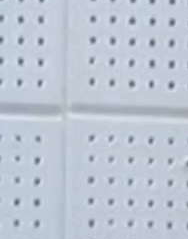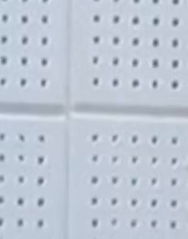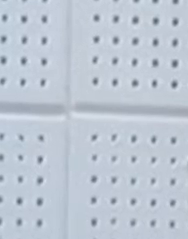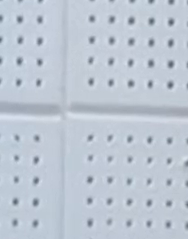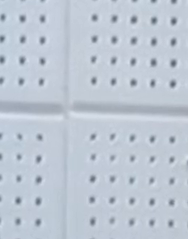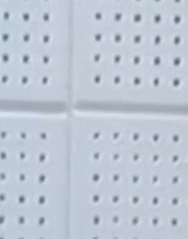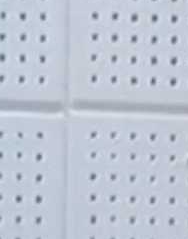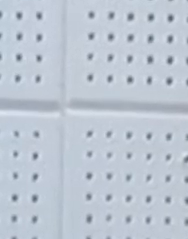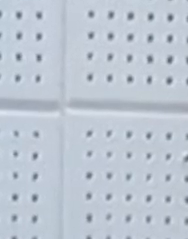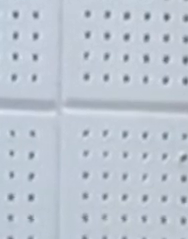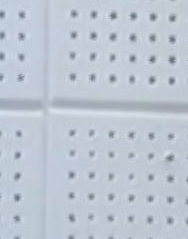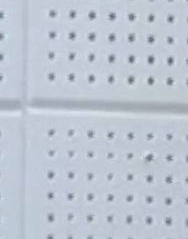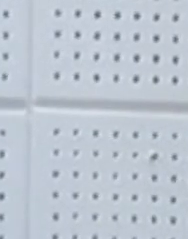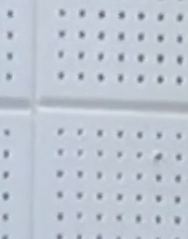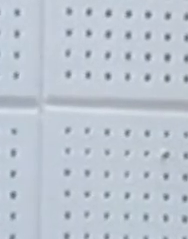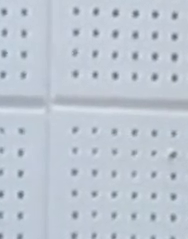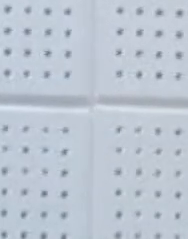Your Ship,